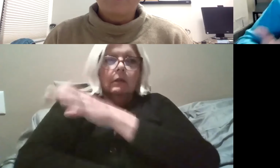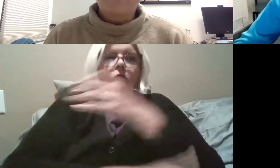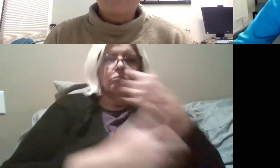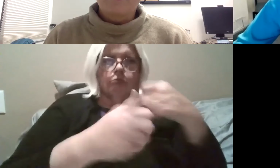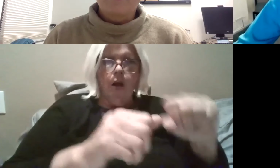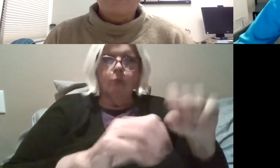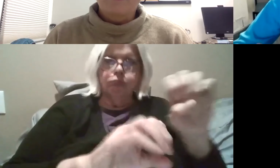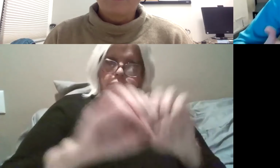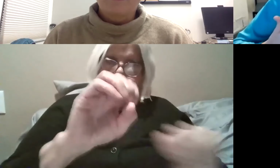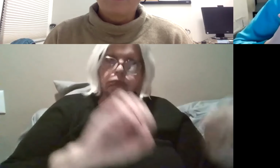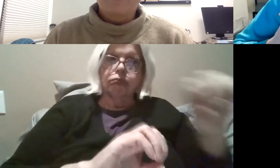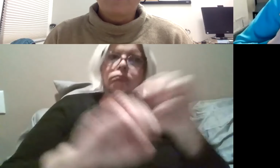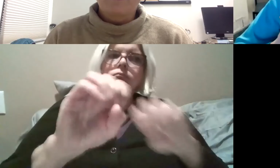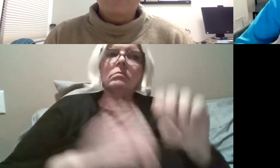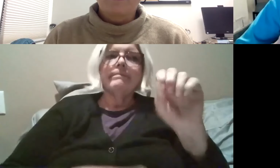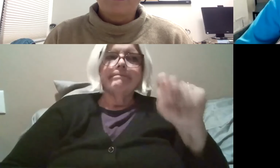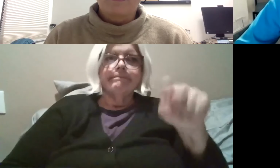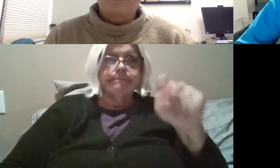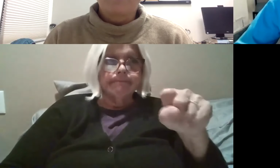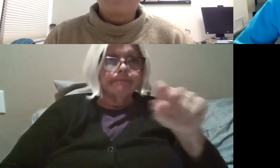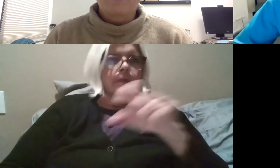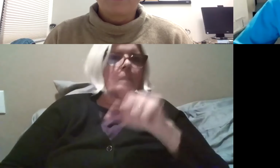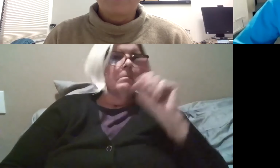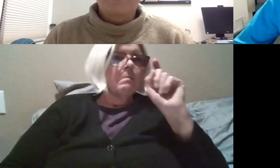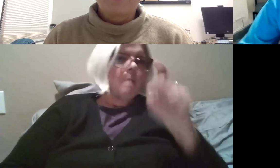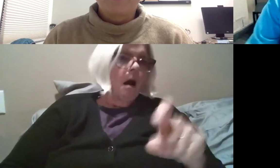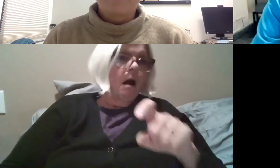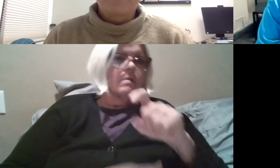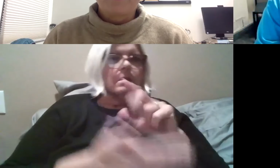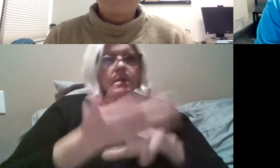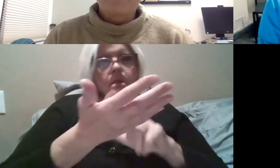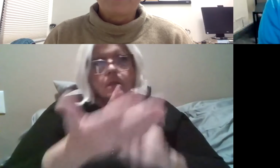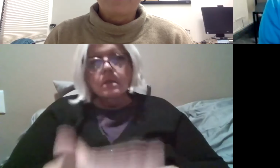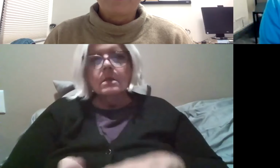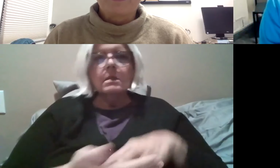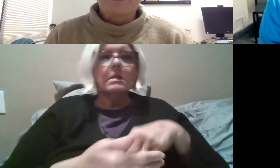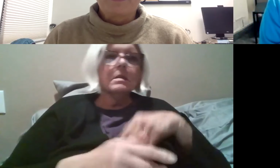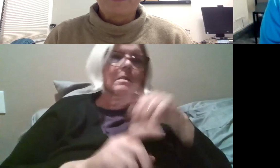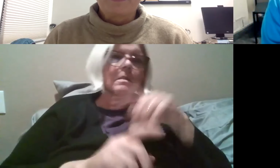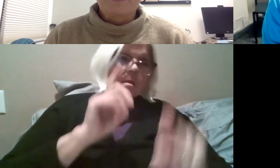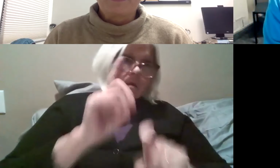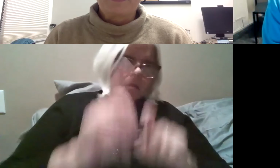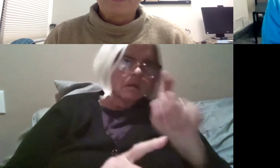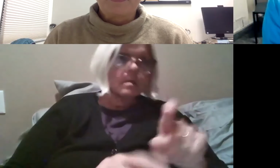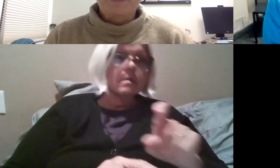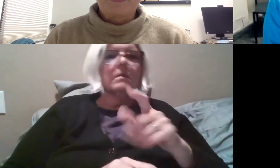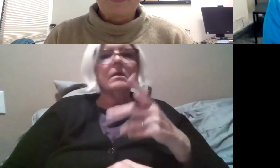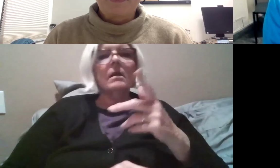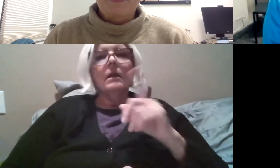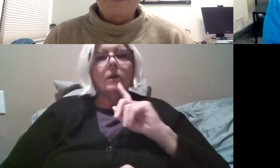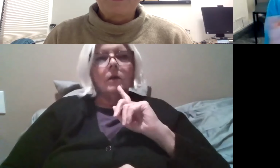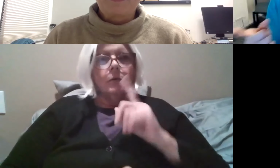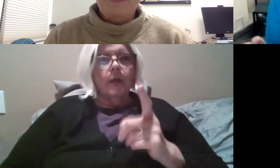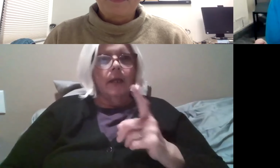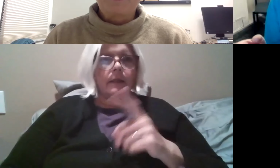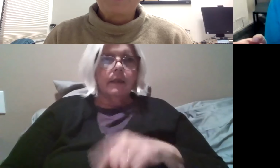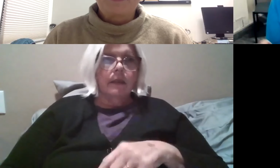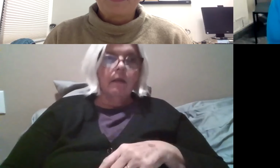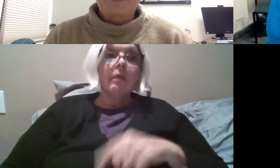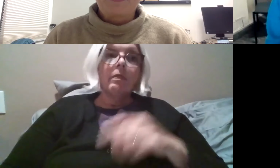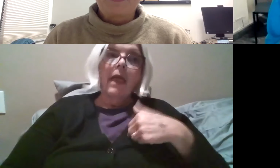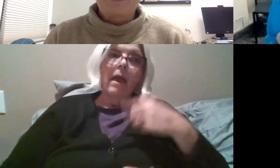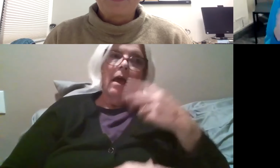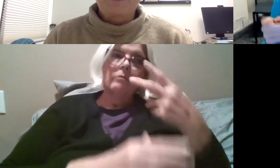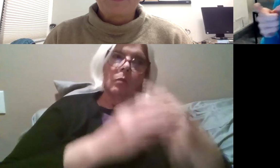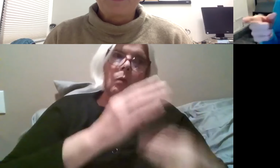were inundated with requests to participate, both when they were, you know, had clinical trials for adults and with children. And